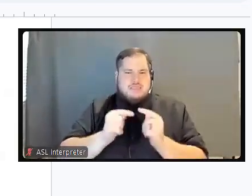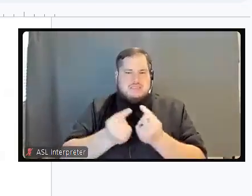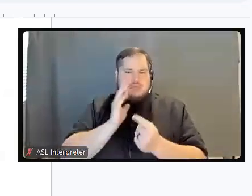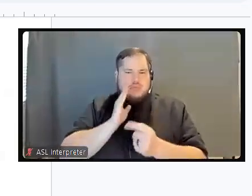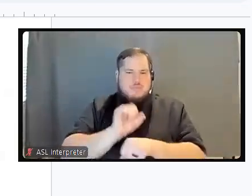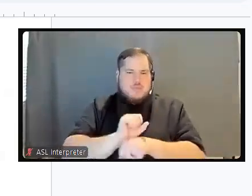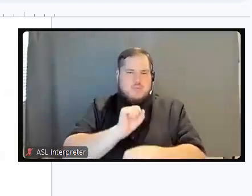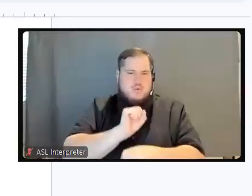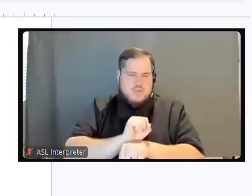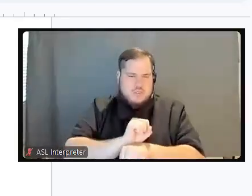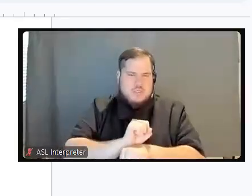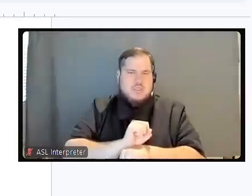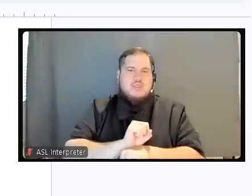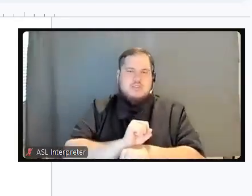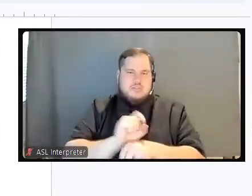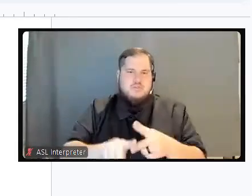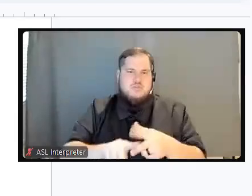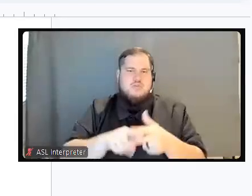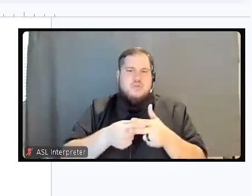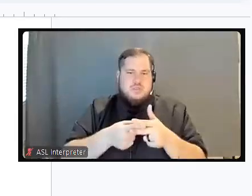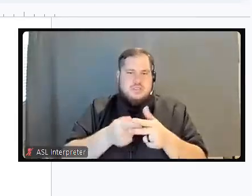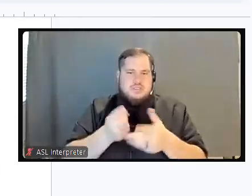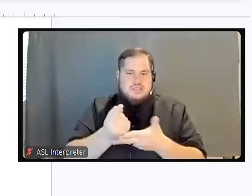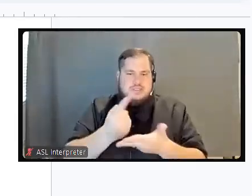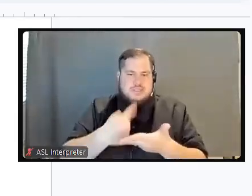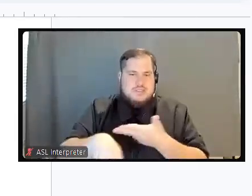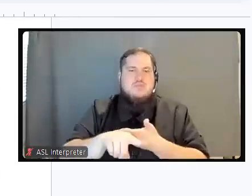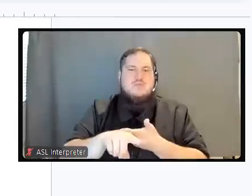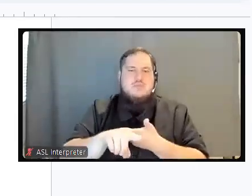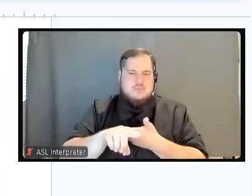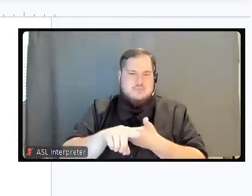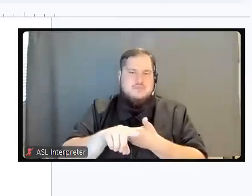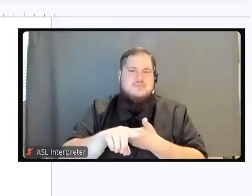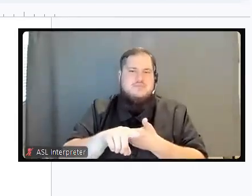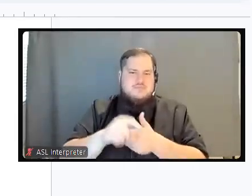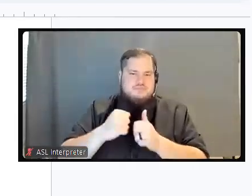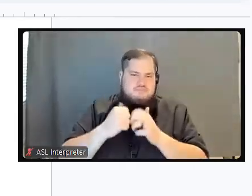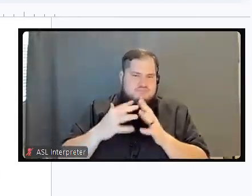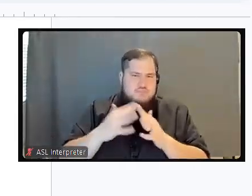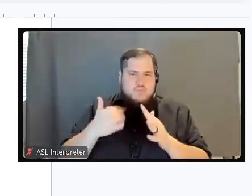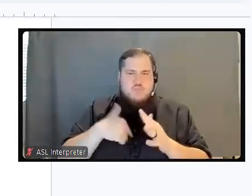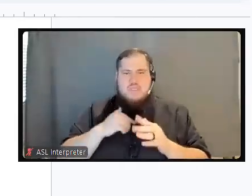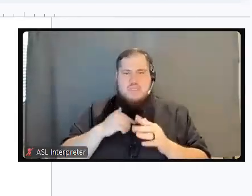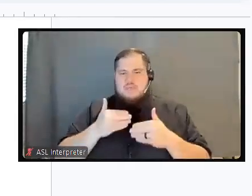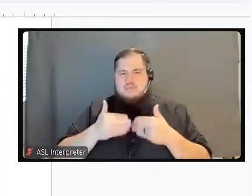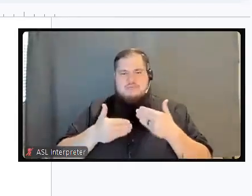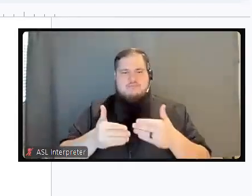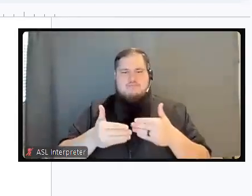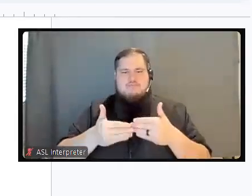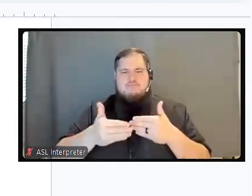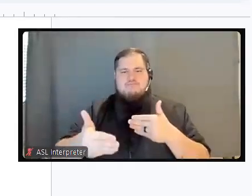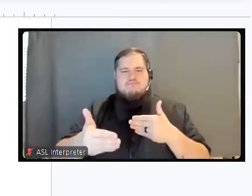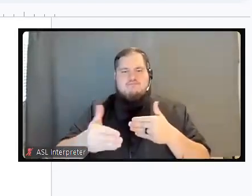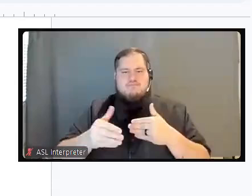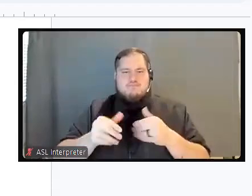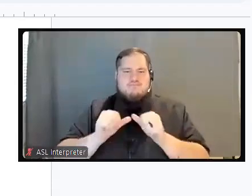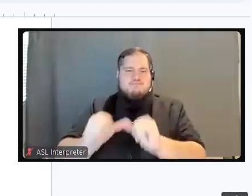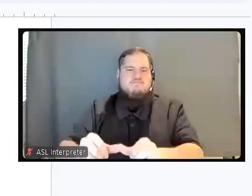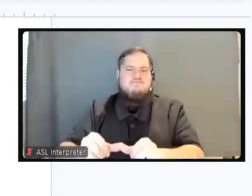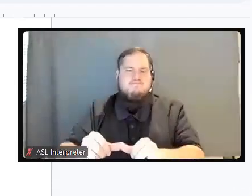working beginning next week on that work so that we can start to move forward as quickly as